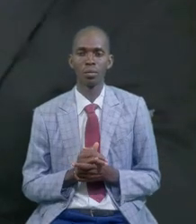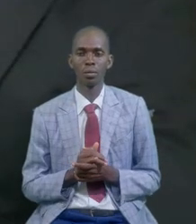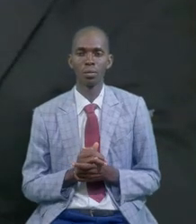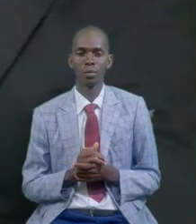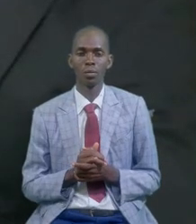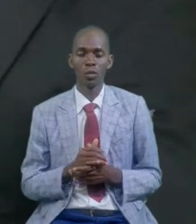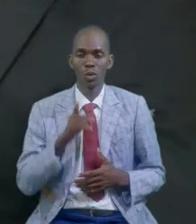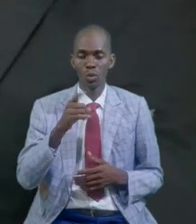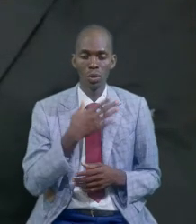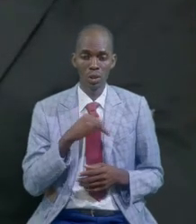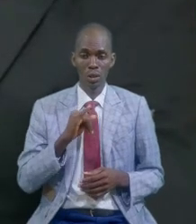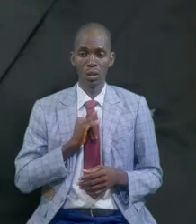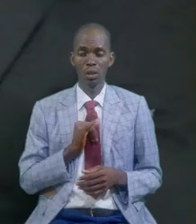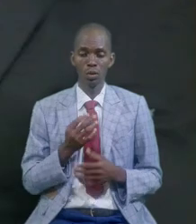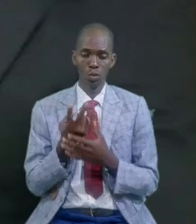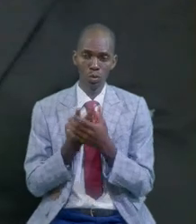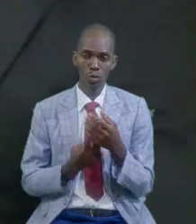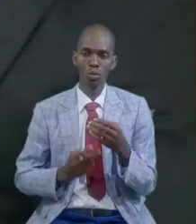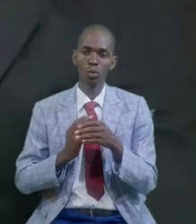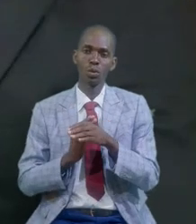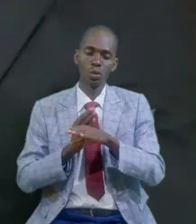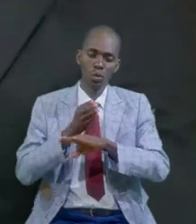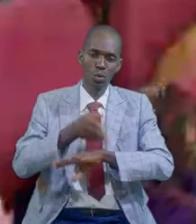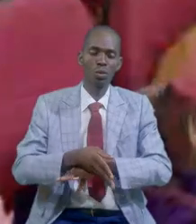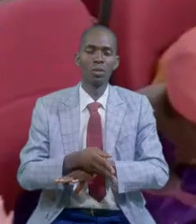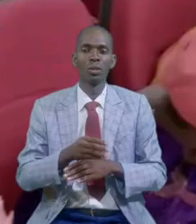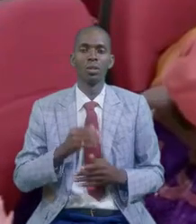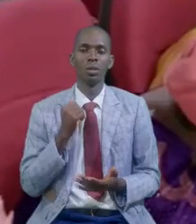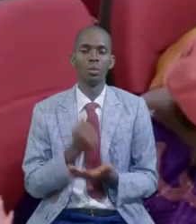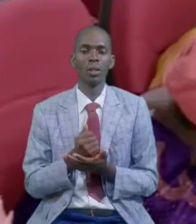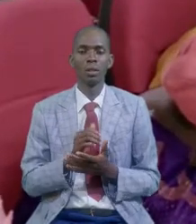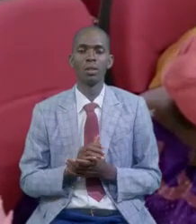You and I, they too went over.